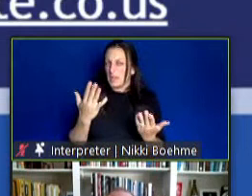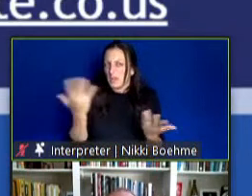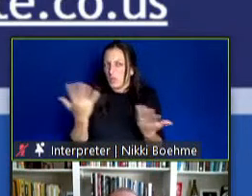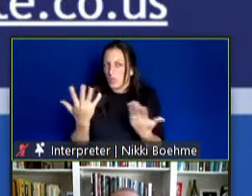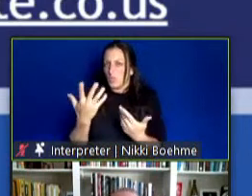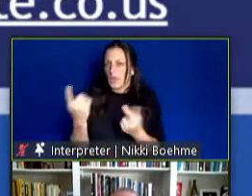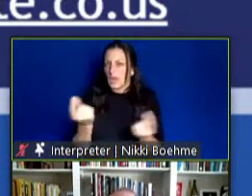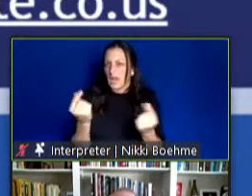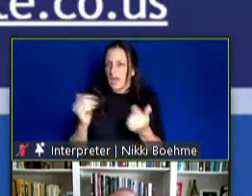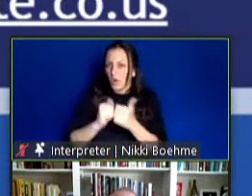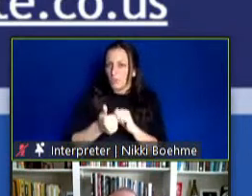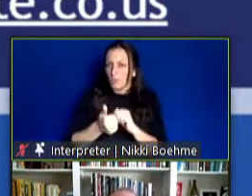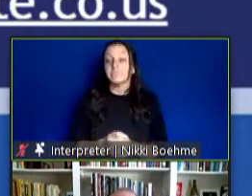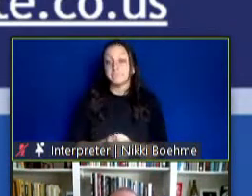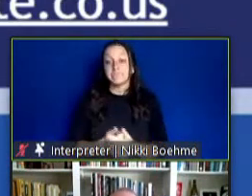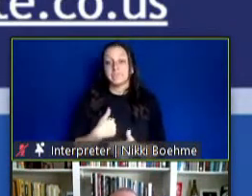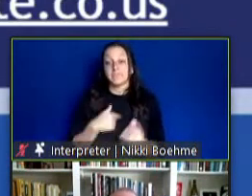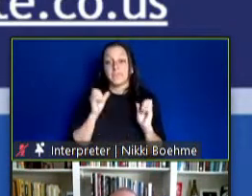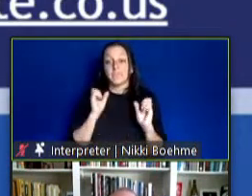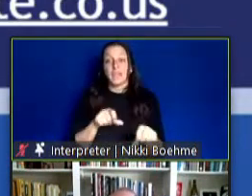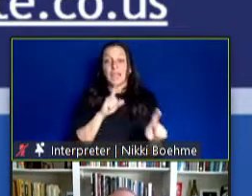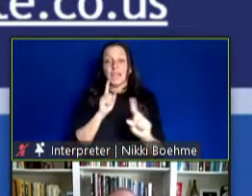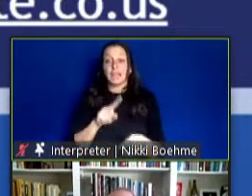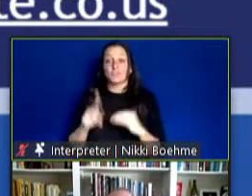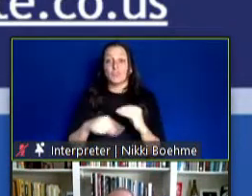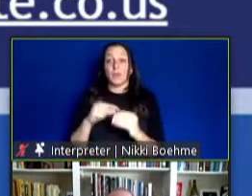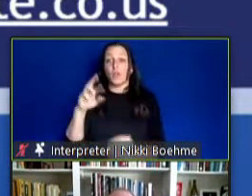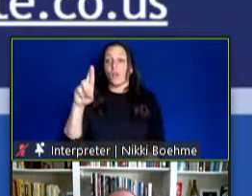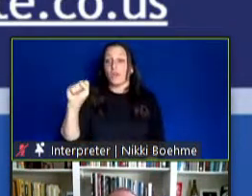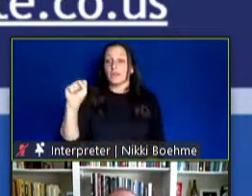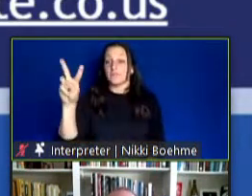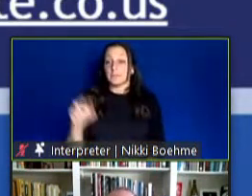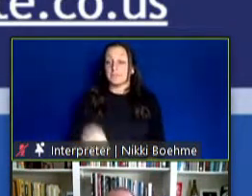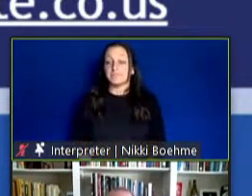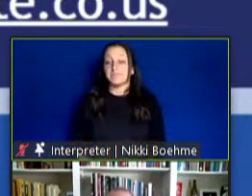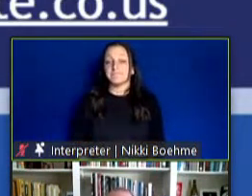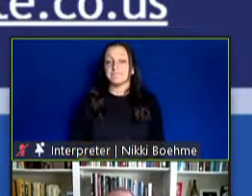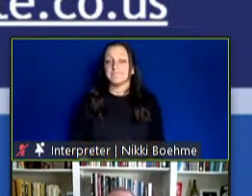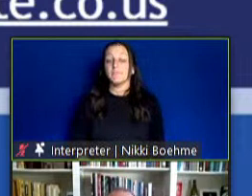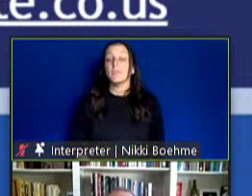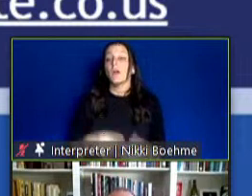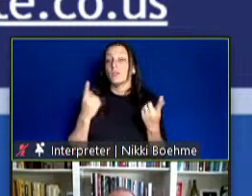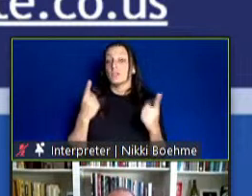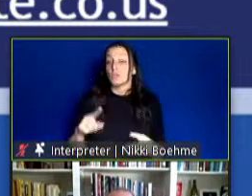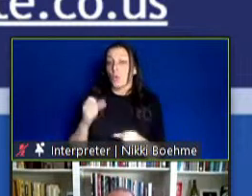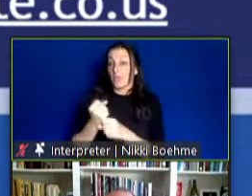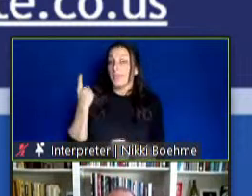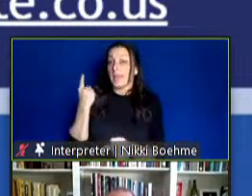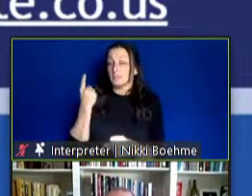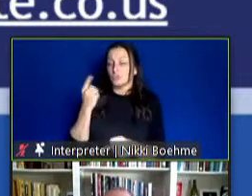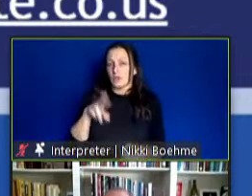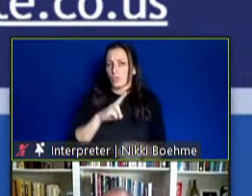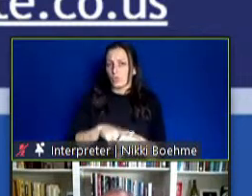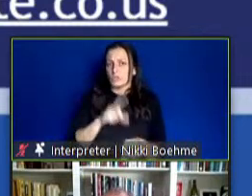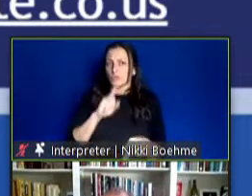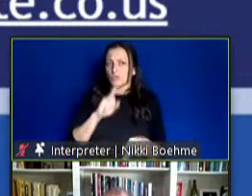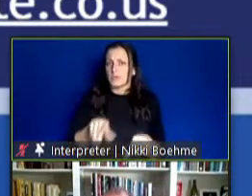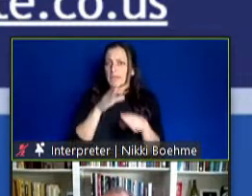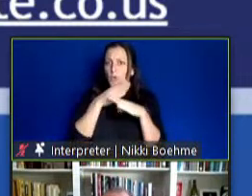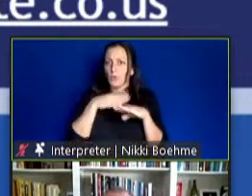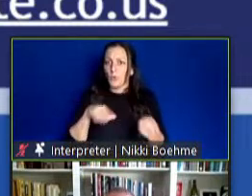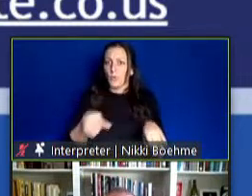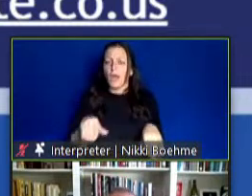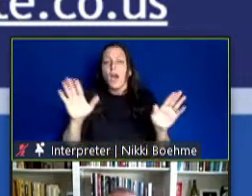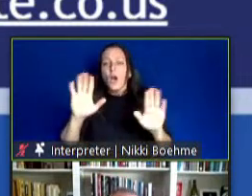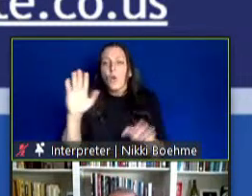Well, maybe I'll take the first stab at RSV. Last year, of course, was a very quiet flu season.